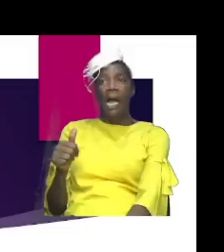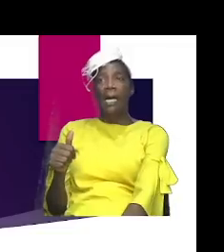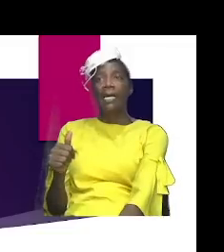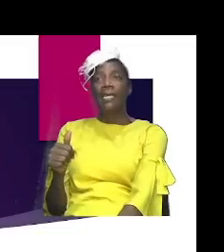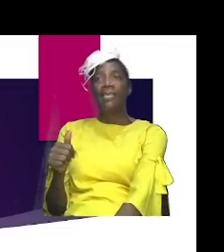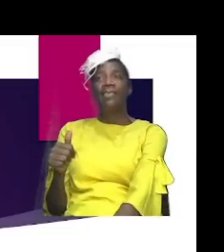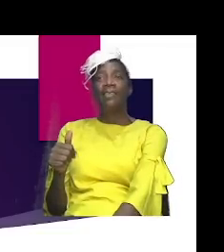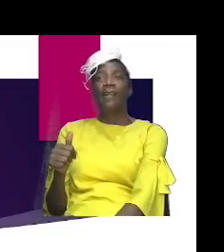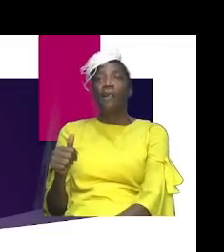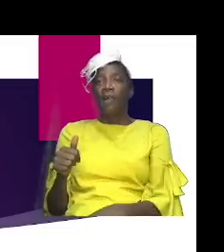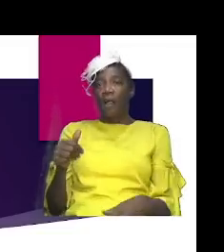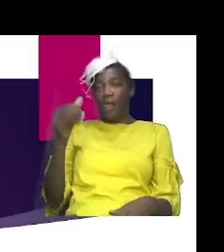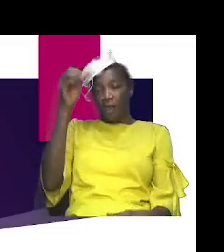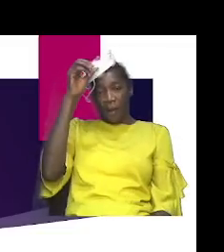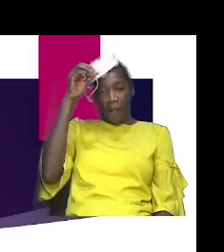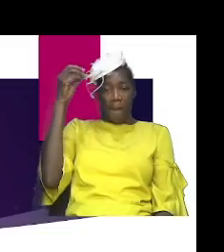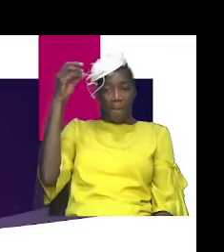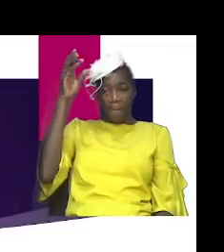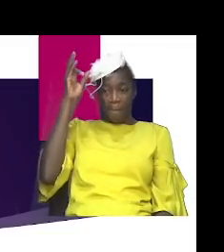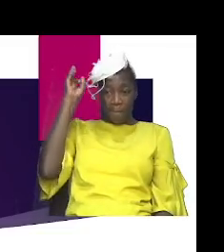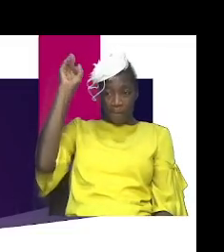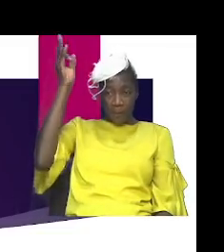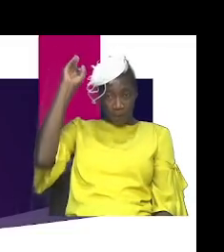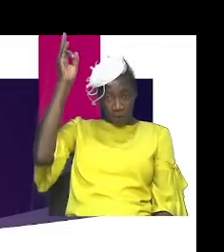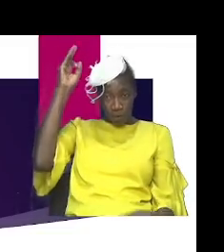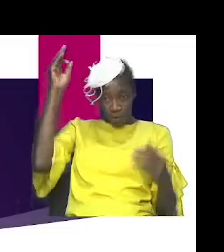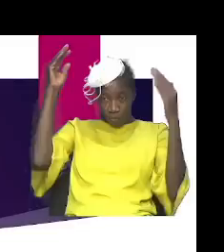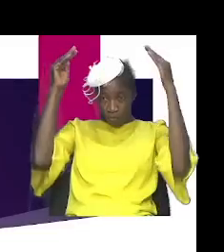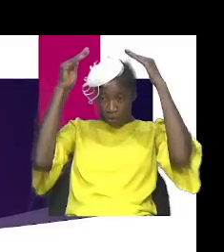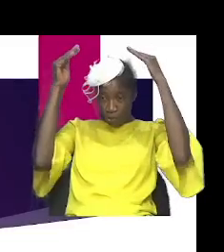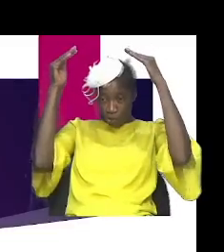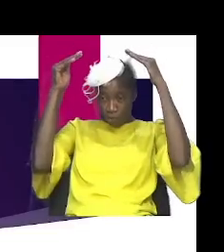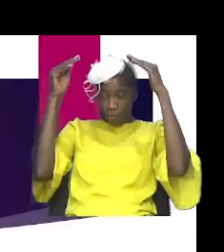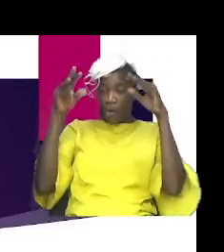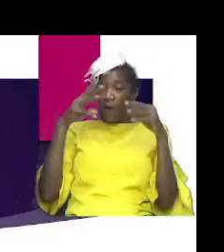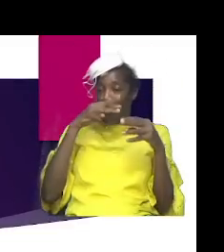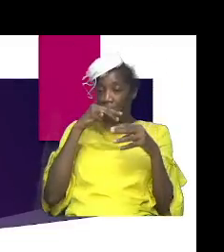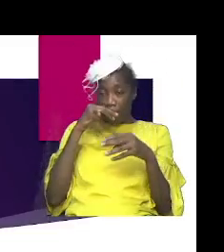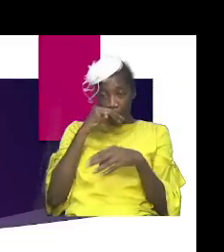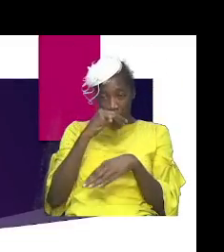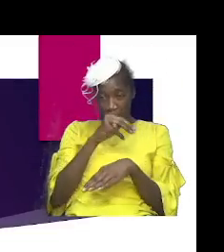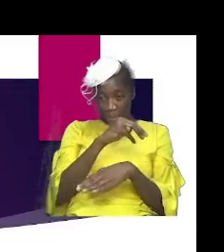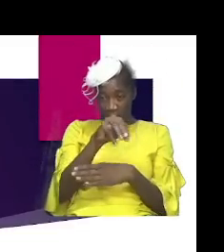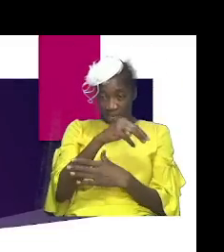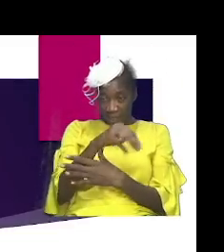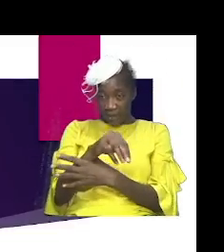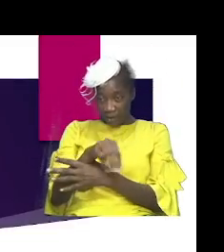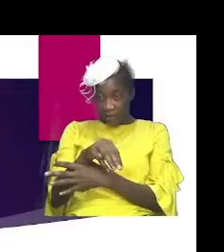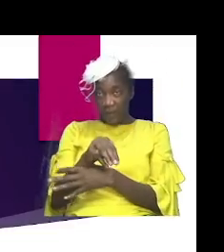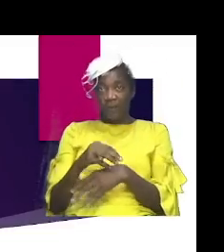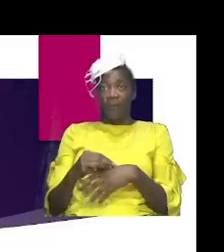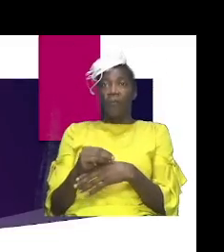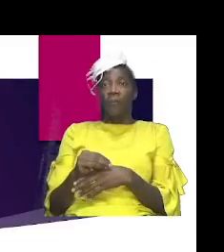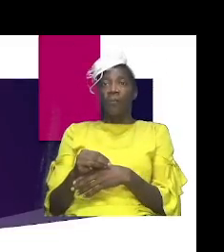or minister this or anything like that, but we will stand as an individual and will be